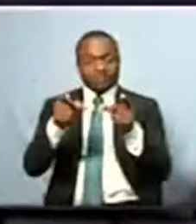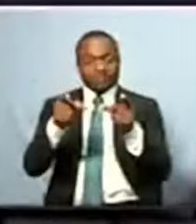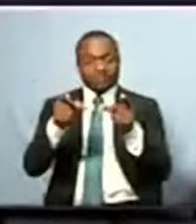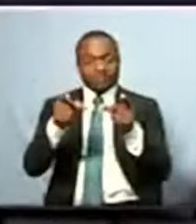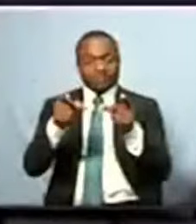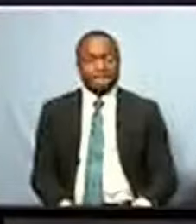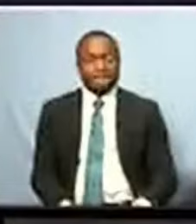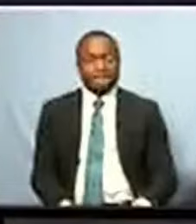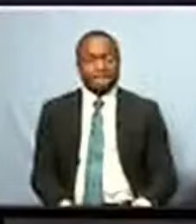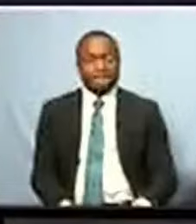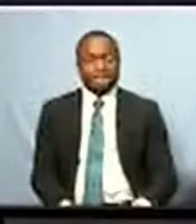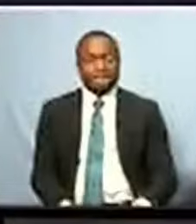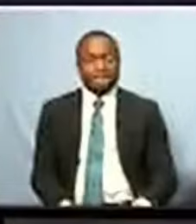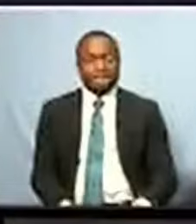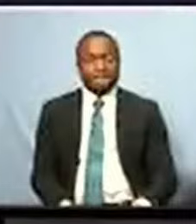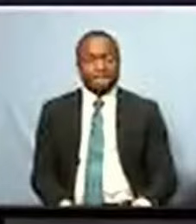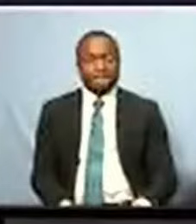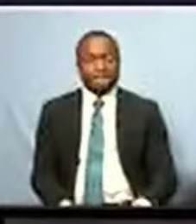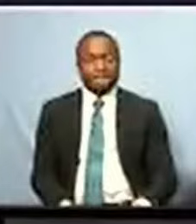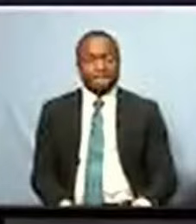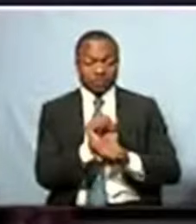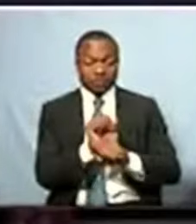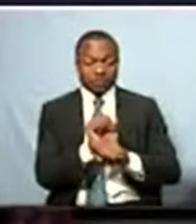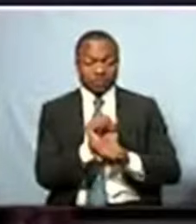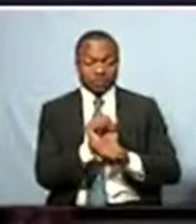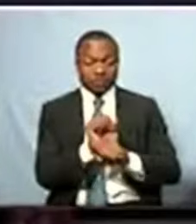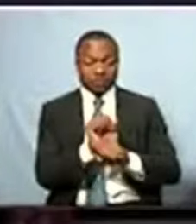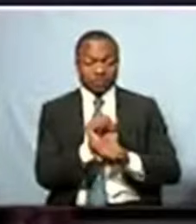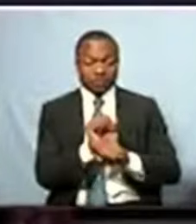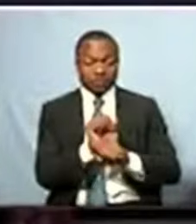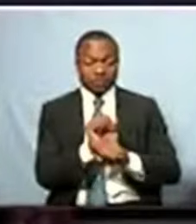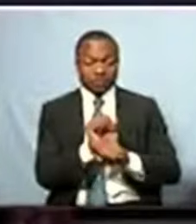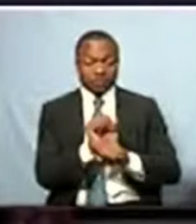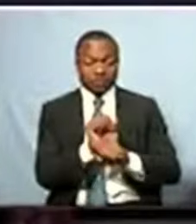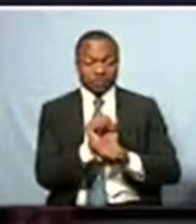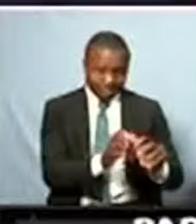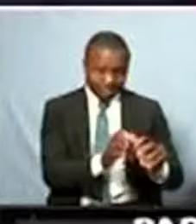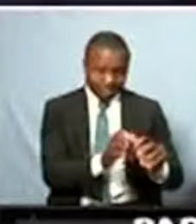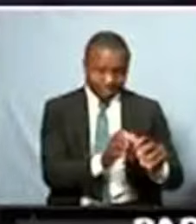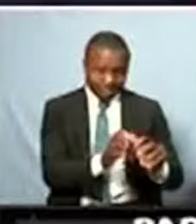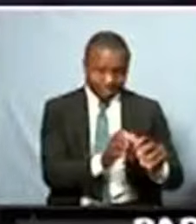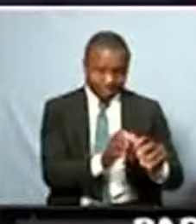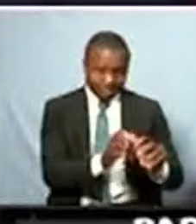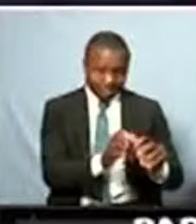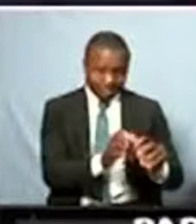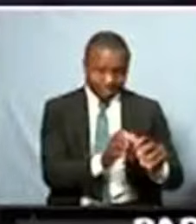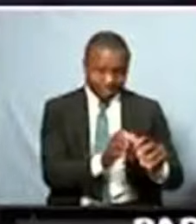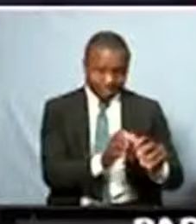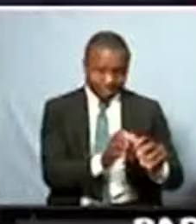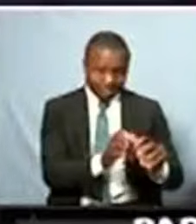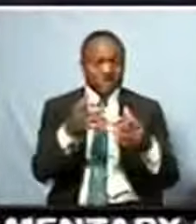From an operational point of view, Honorable Chairperson, when we are delimiting constituencies,